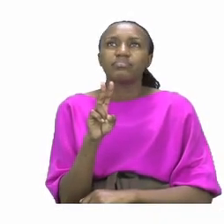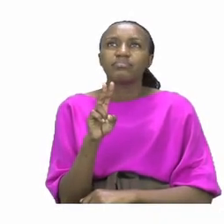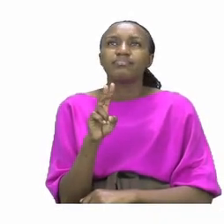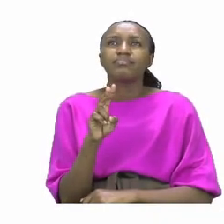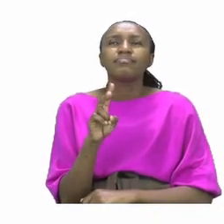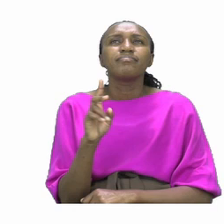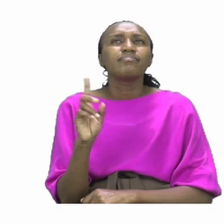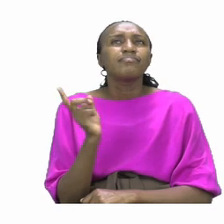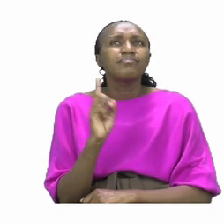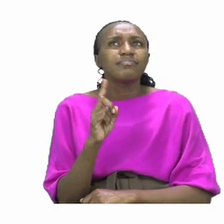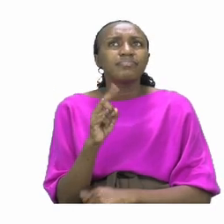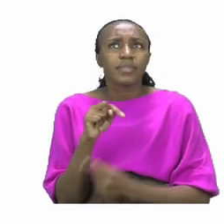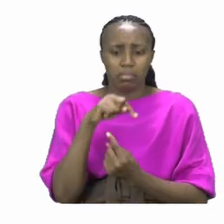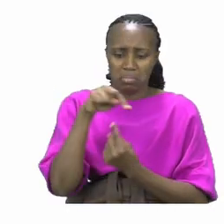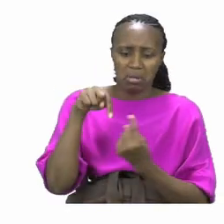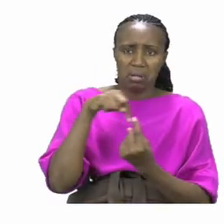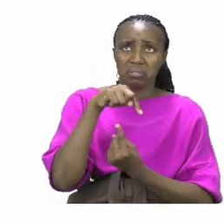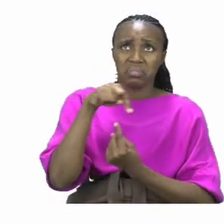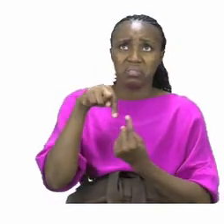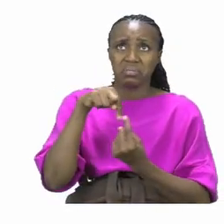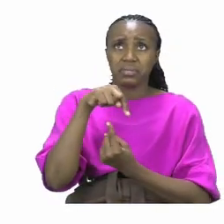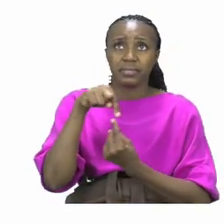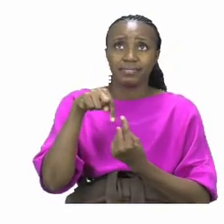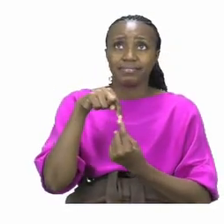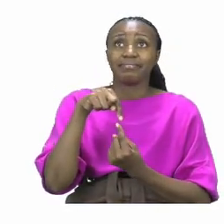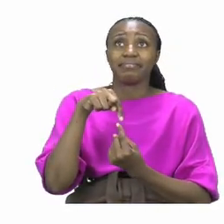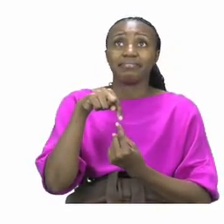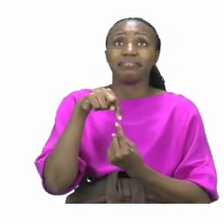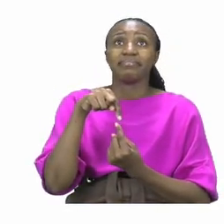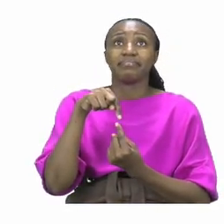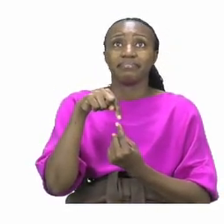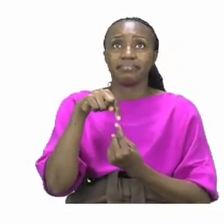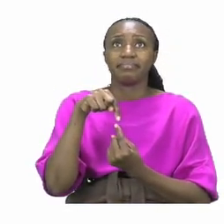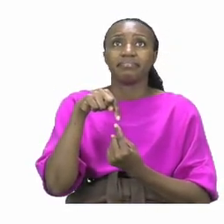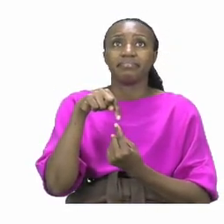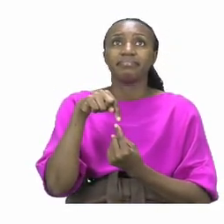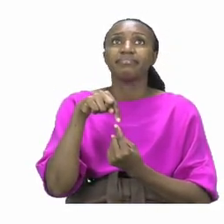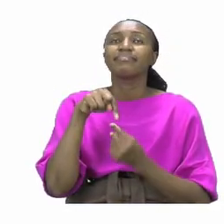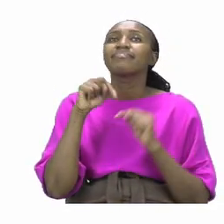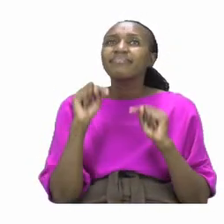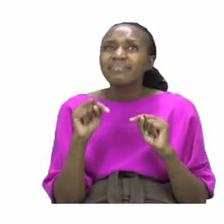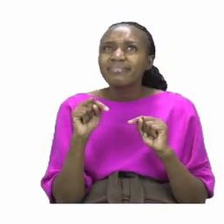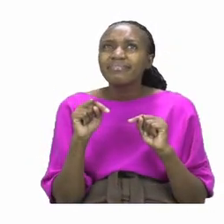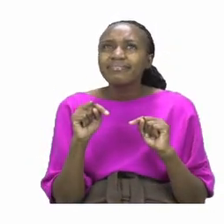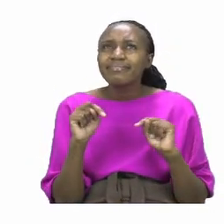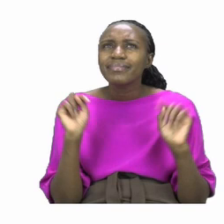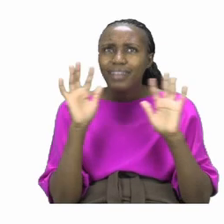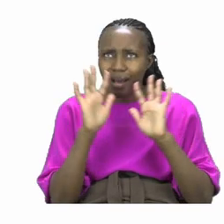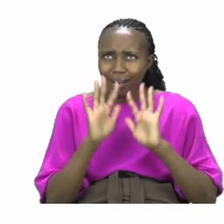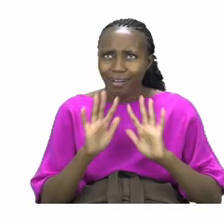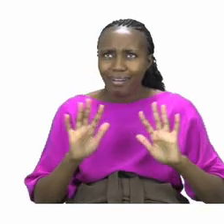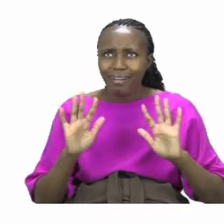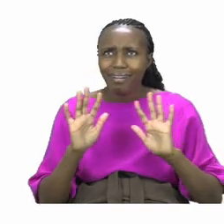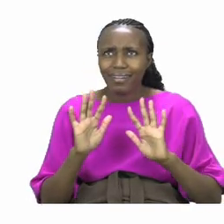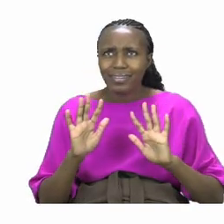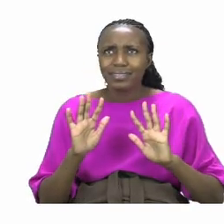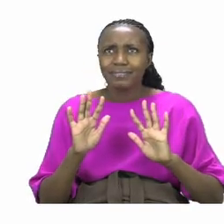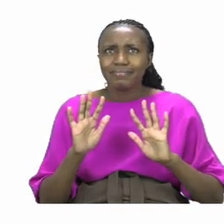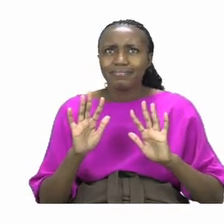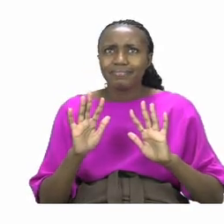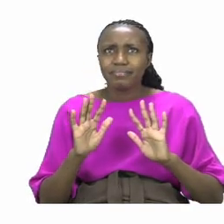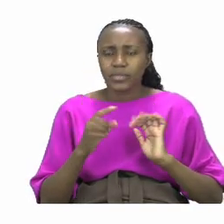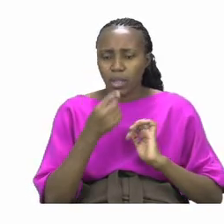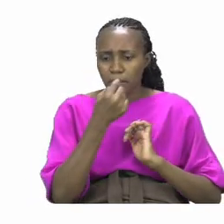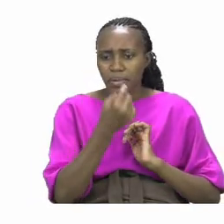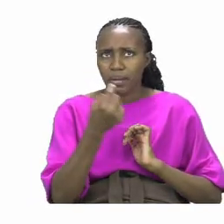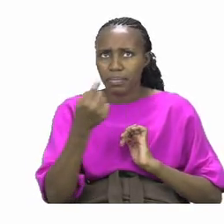about recycling. Now, it's going to be our job to color each item, and then after that, we